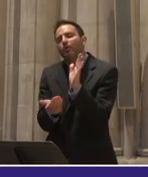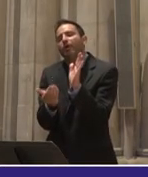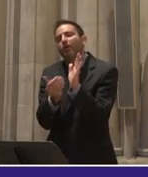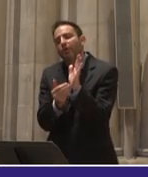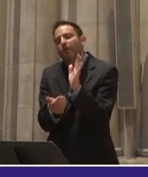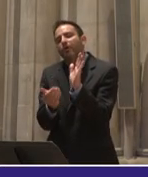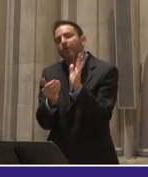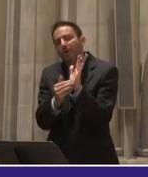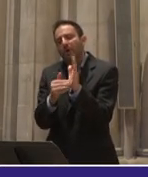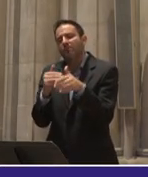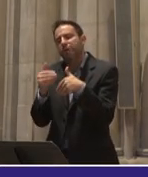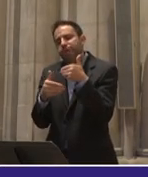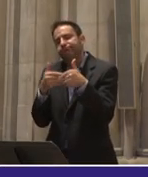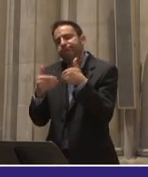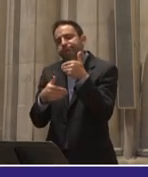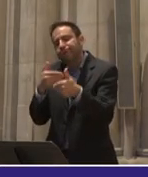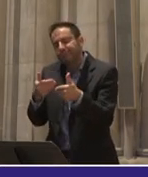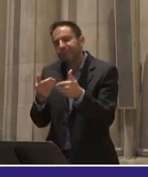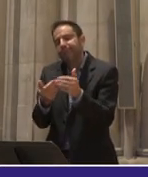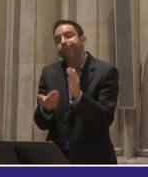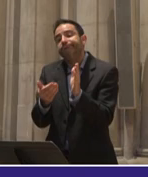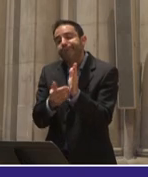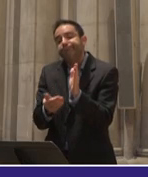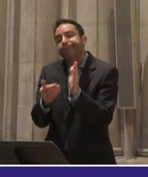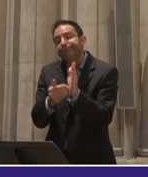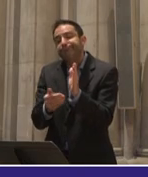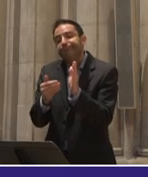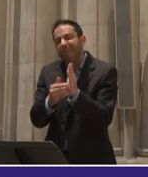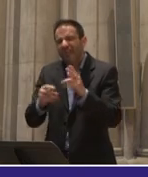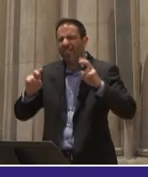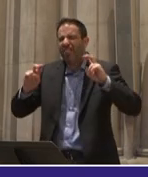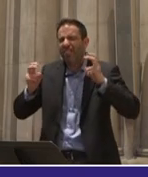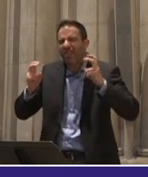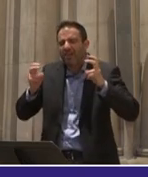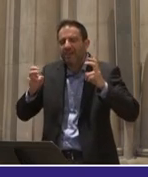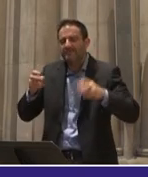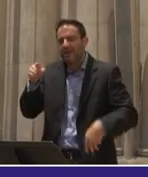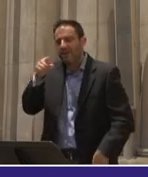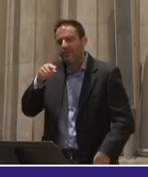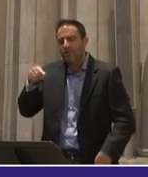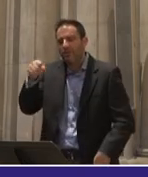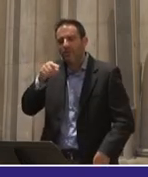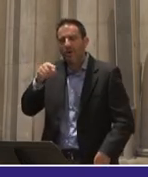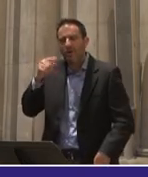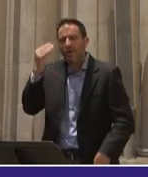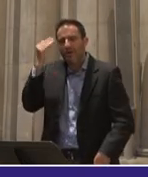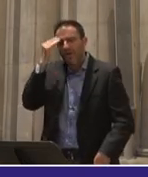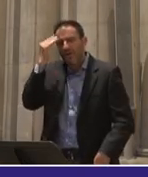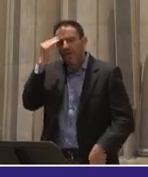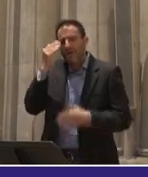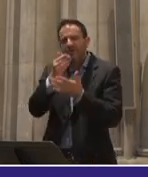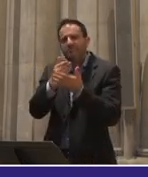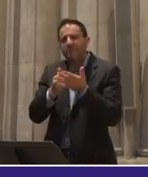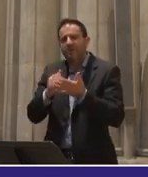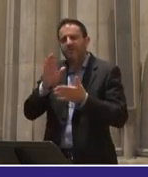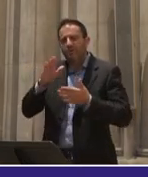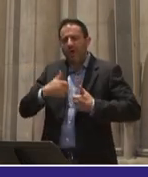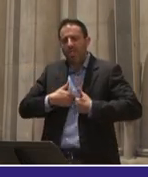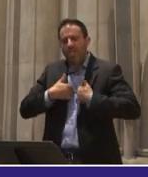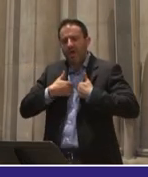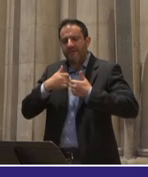patterns, the themes that you have come to recognize as part of your life